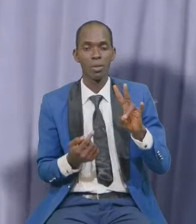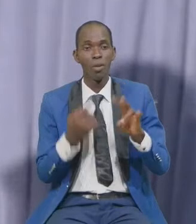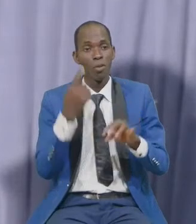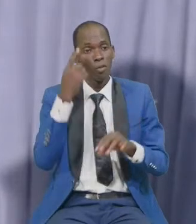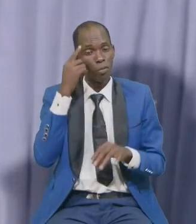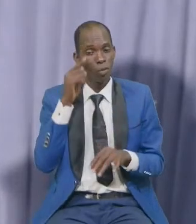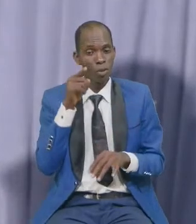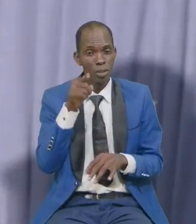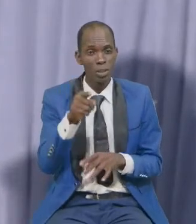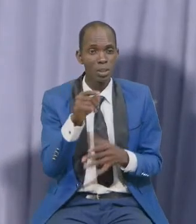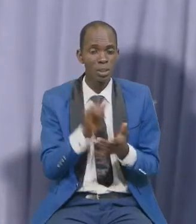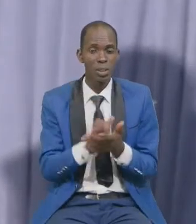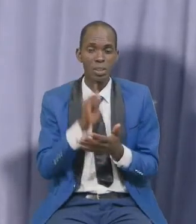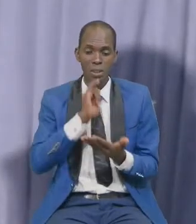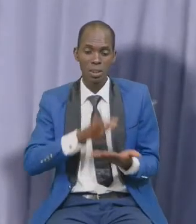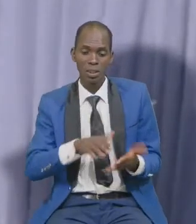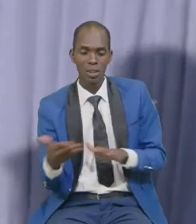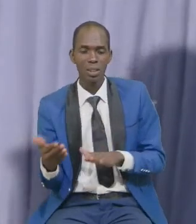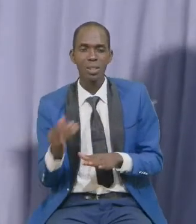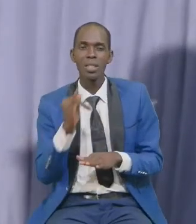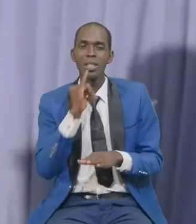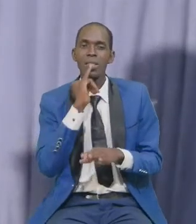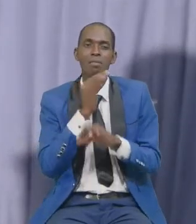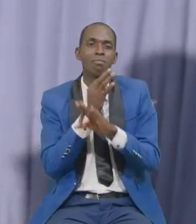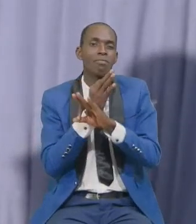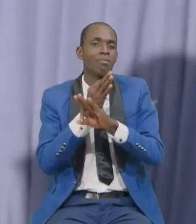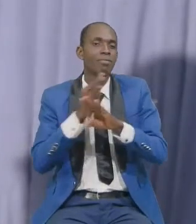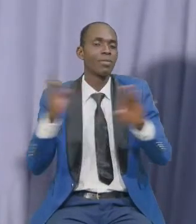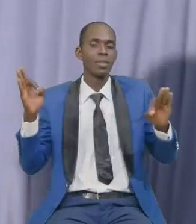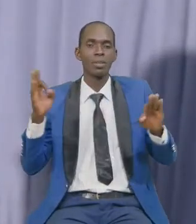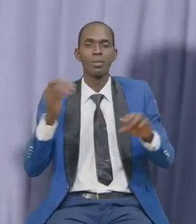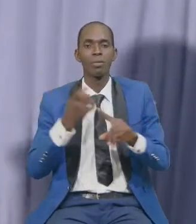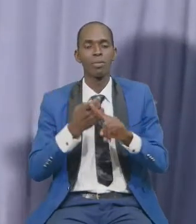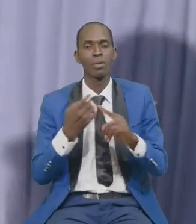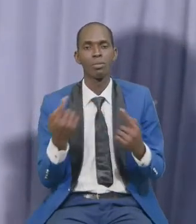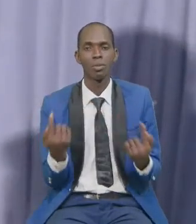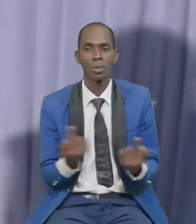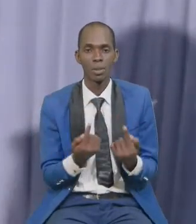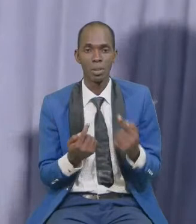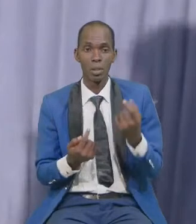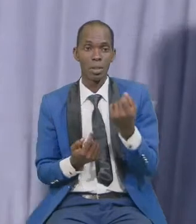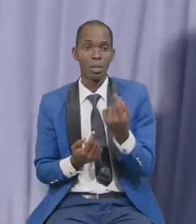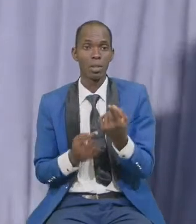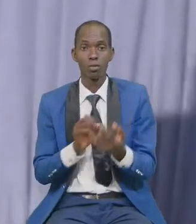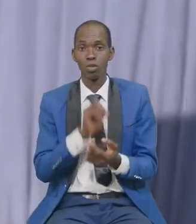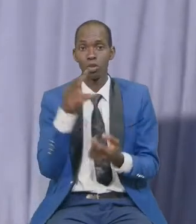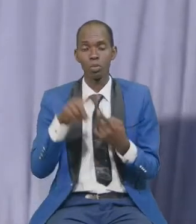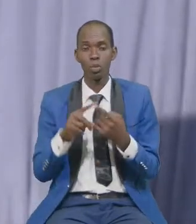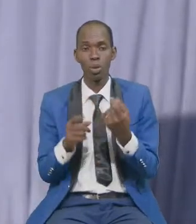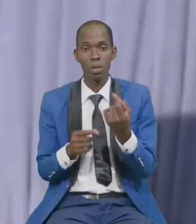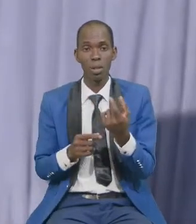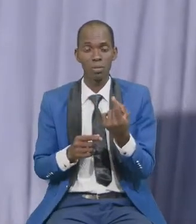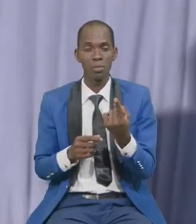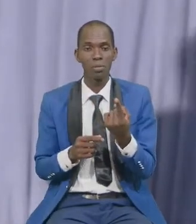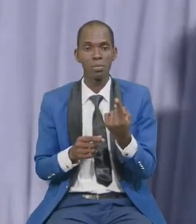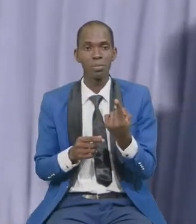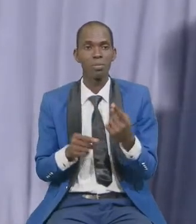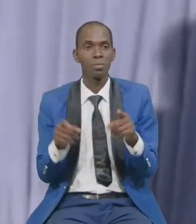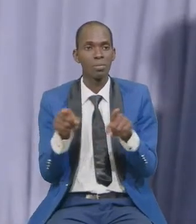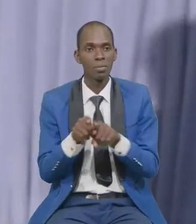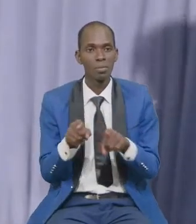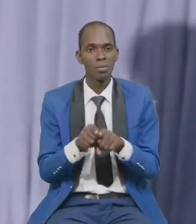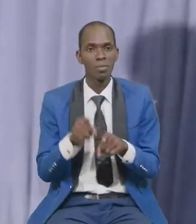is dead is freed from sin. Verse 11, likewise reckon